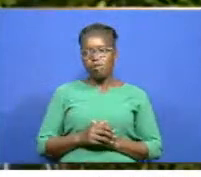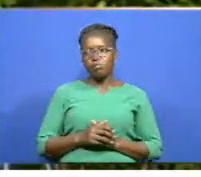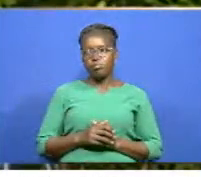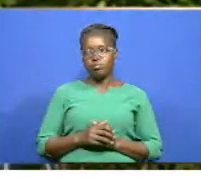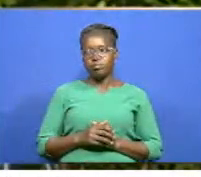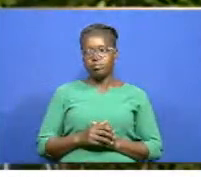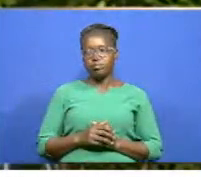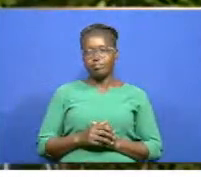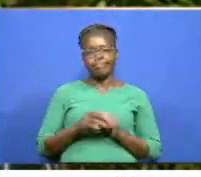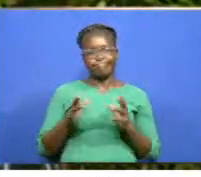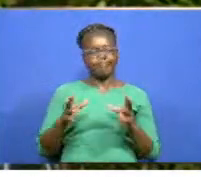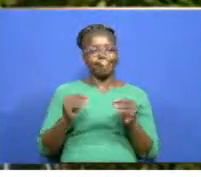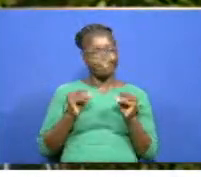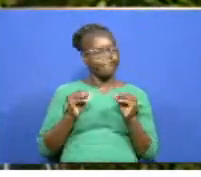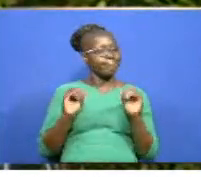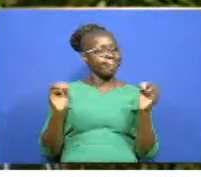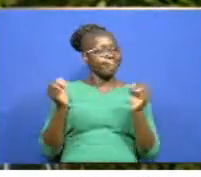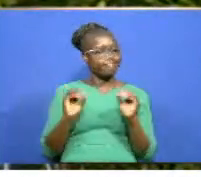That is not acceptable.